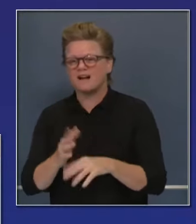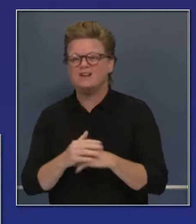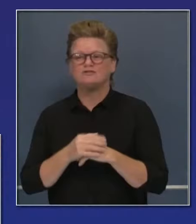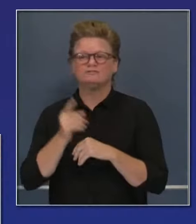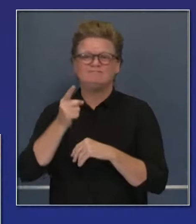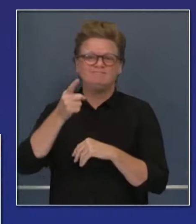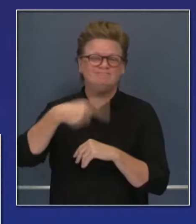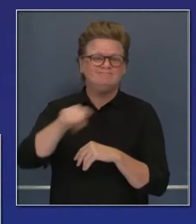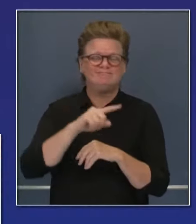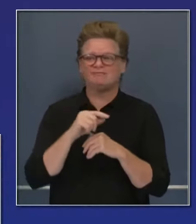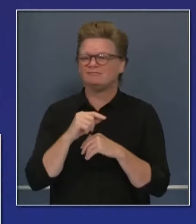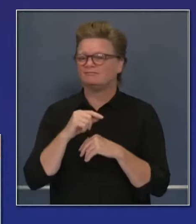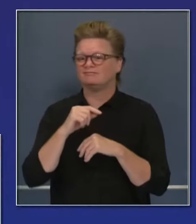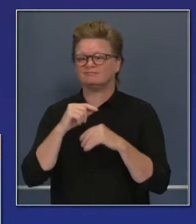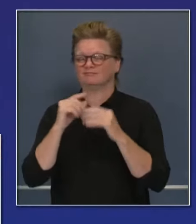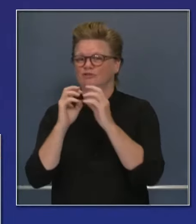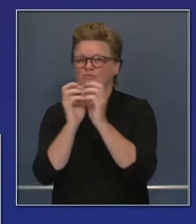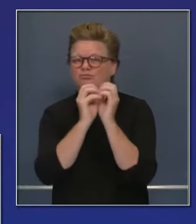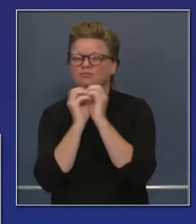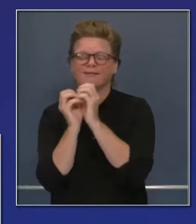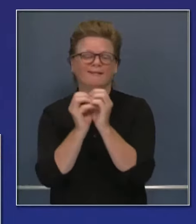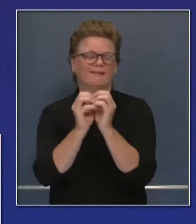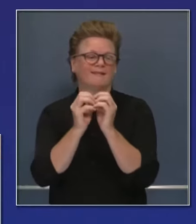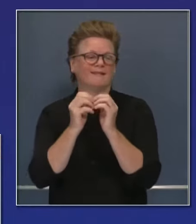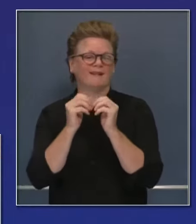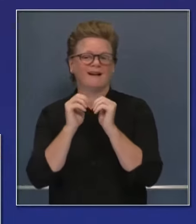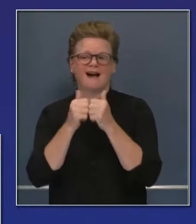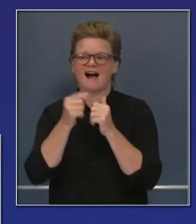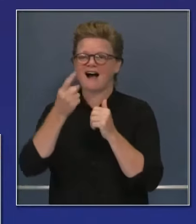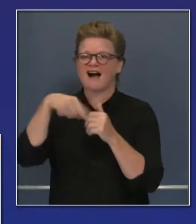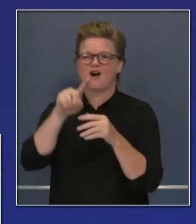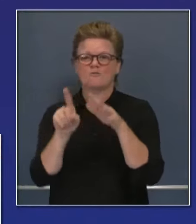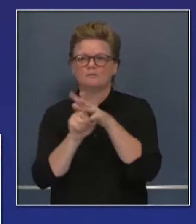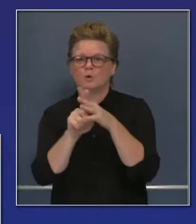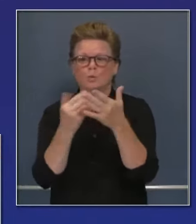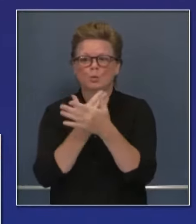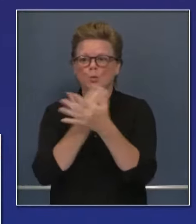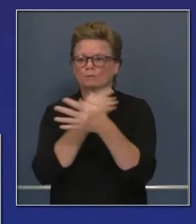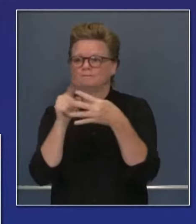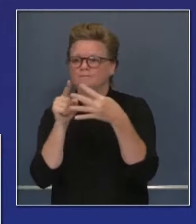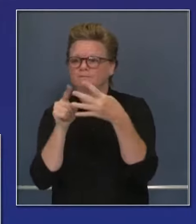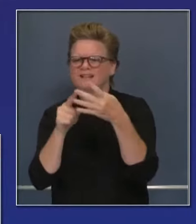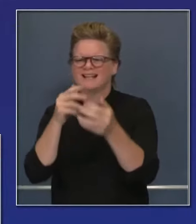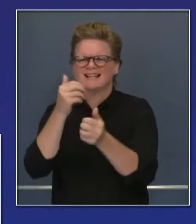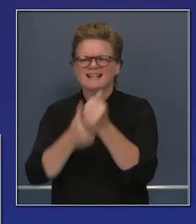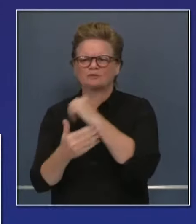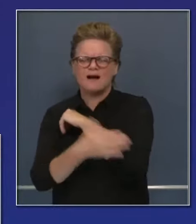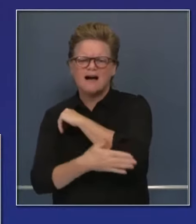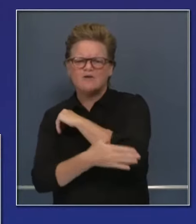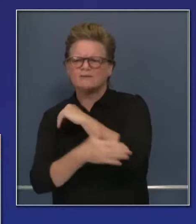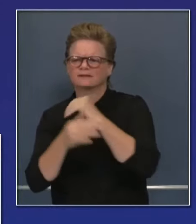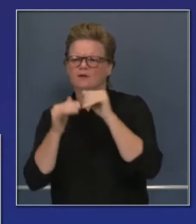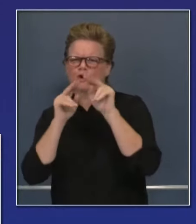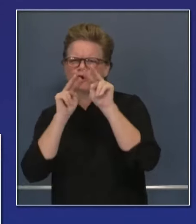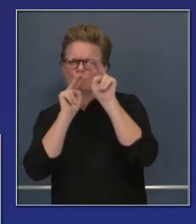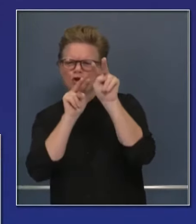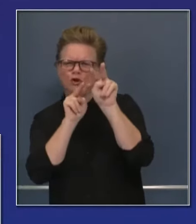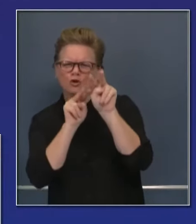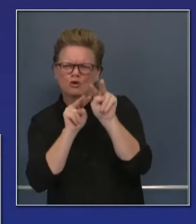last week about this framework and how it impacts their counties, how it rolls out statewide, and really just an